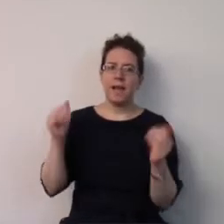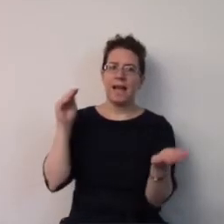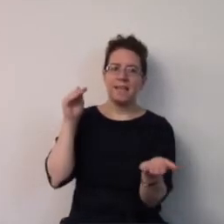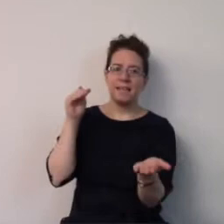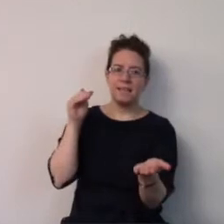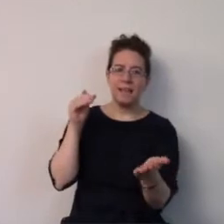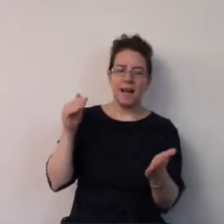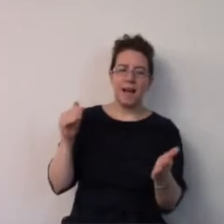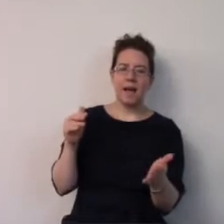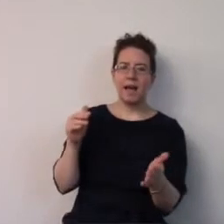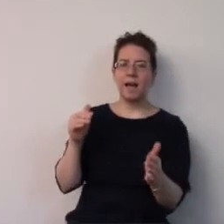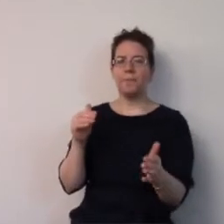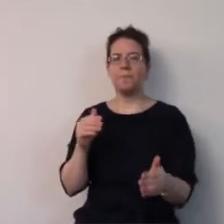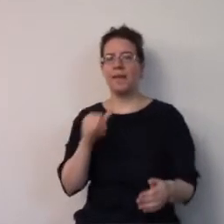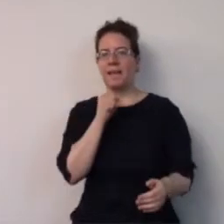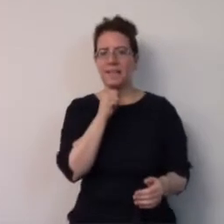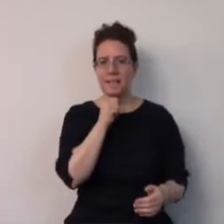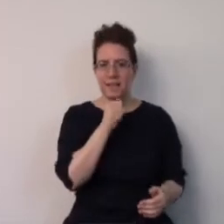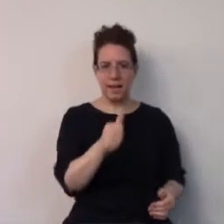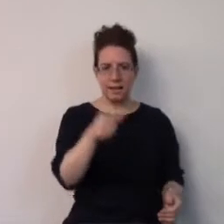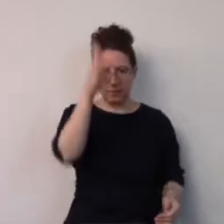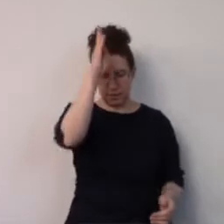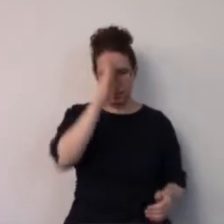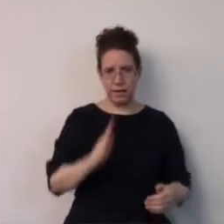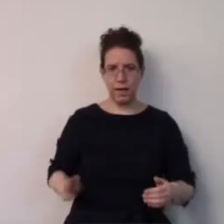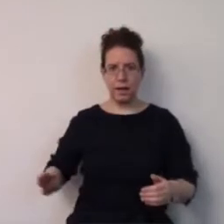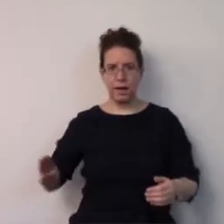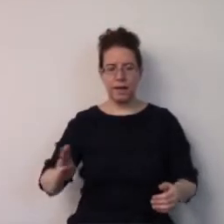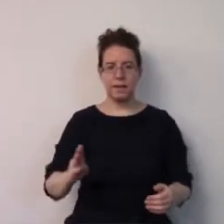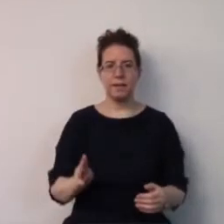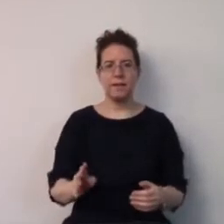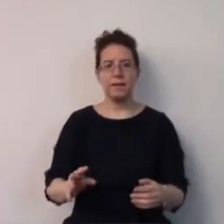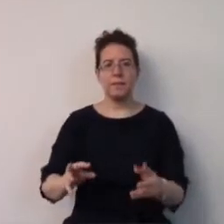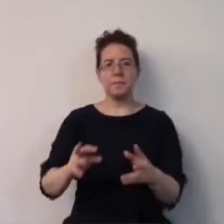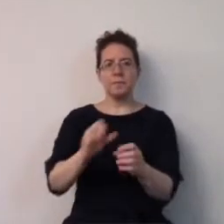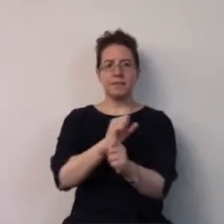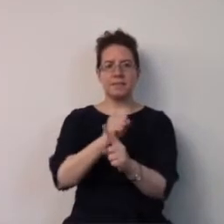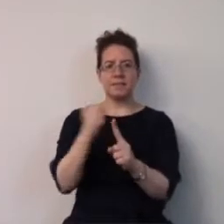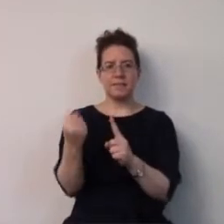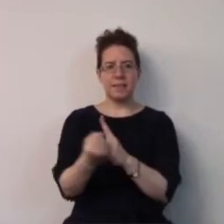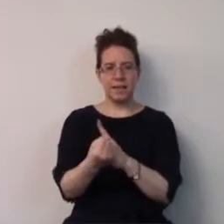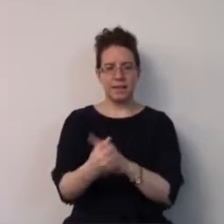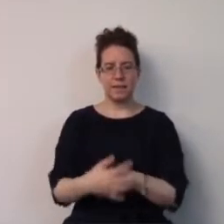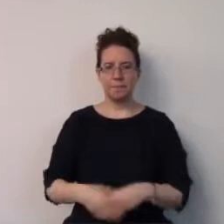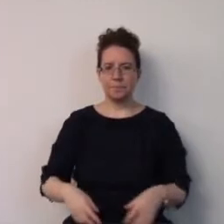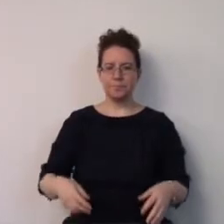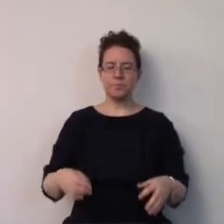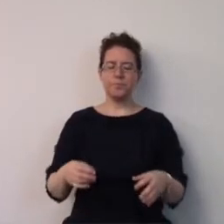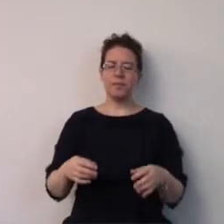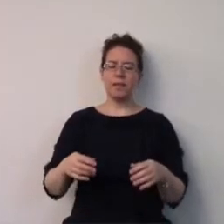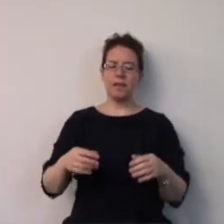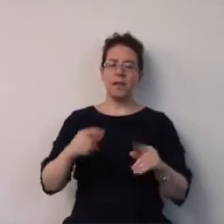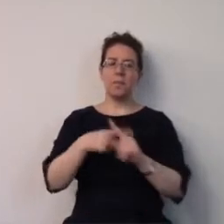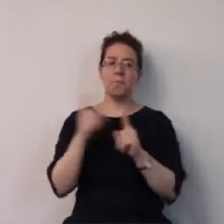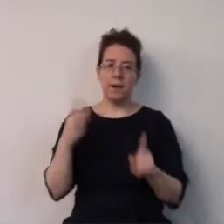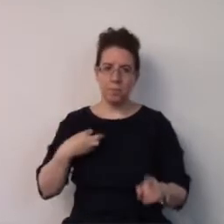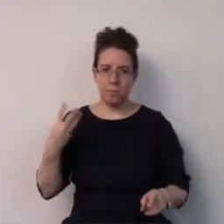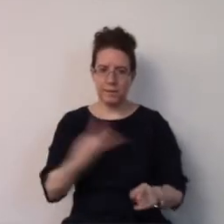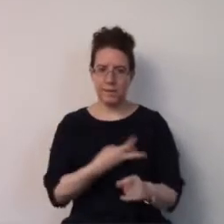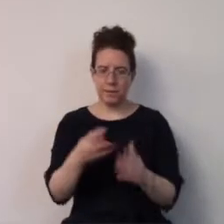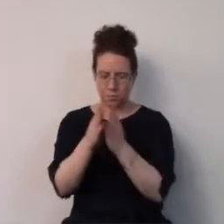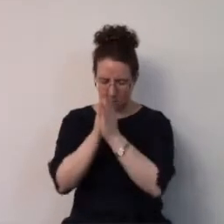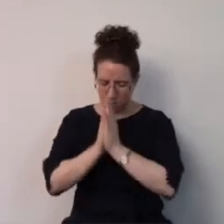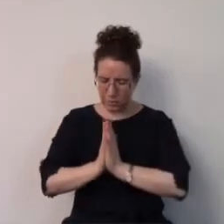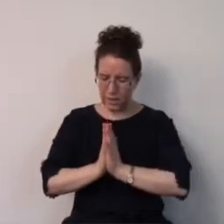together. Yes. Bring us together in love. Forgive our land. Yes. Amen. That's right on. They're